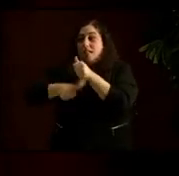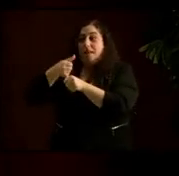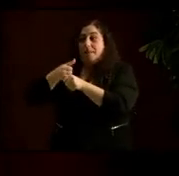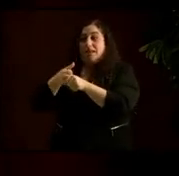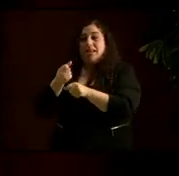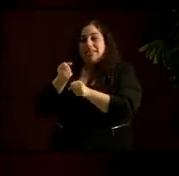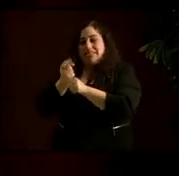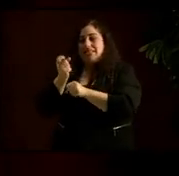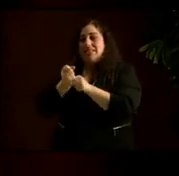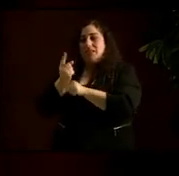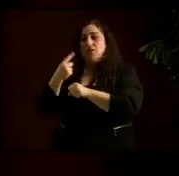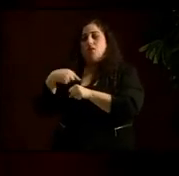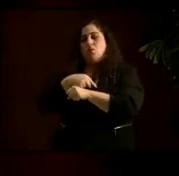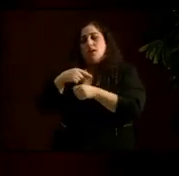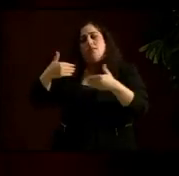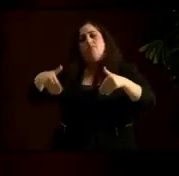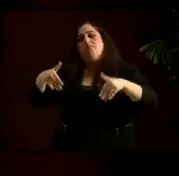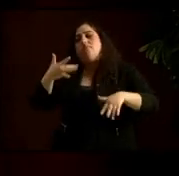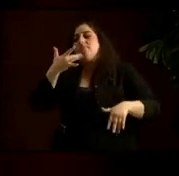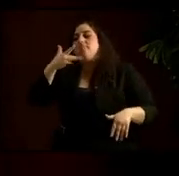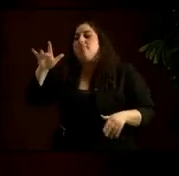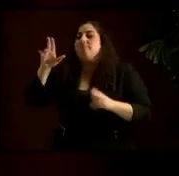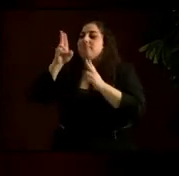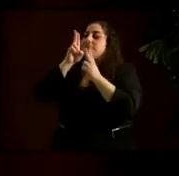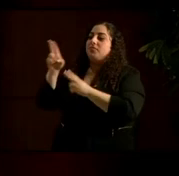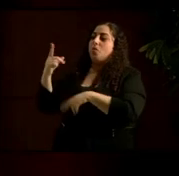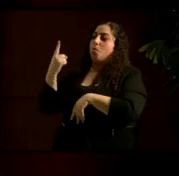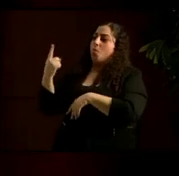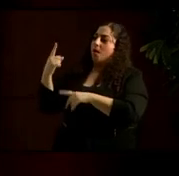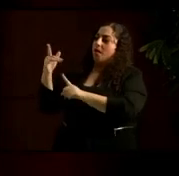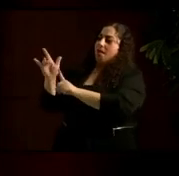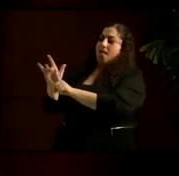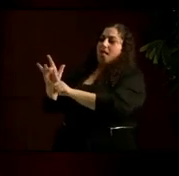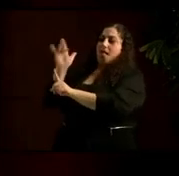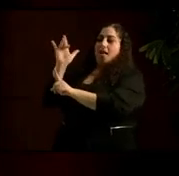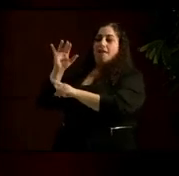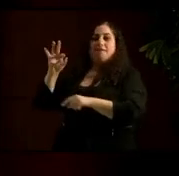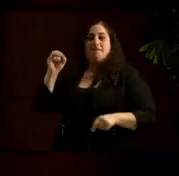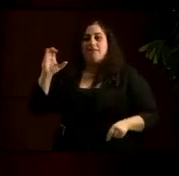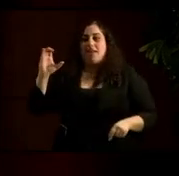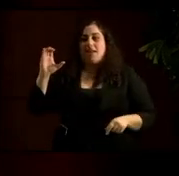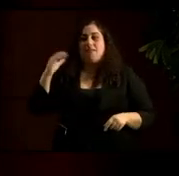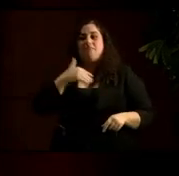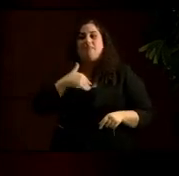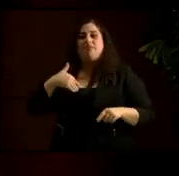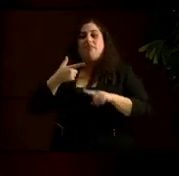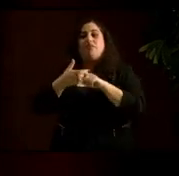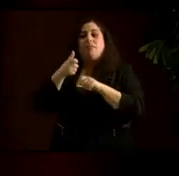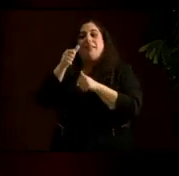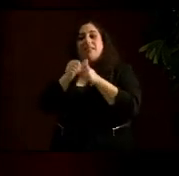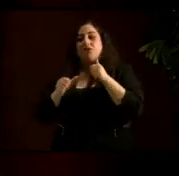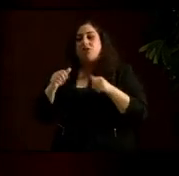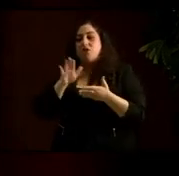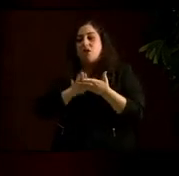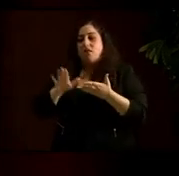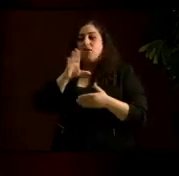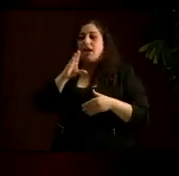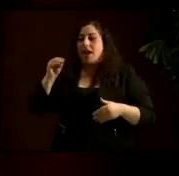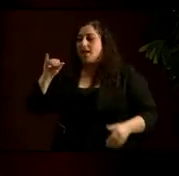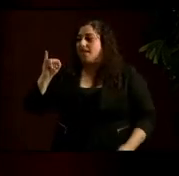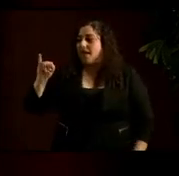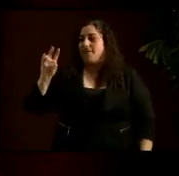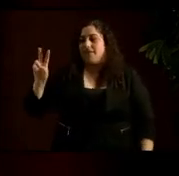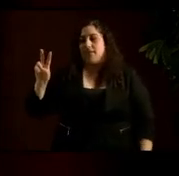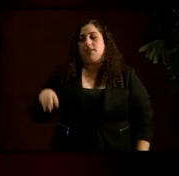to honor one impressive faculty member from each of our colleges and Imperial Valley with the San Diego